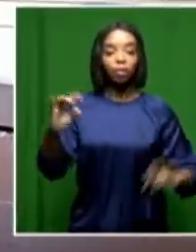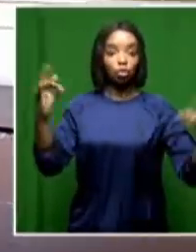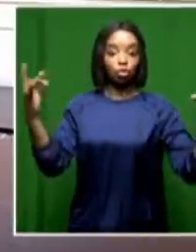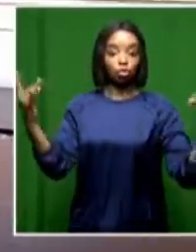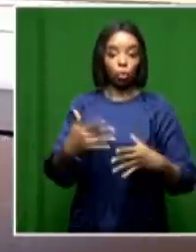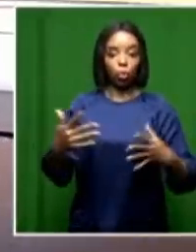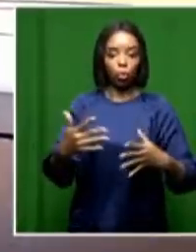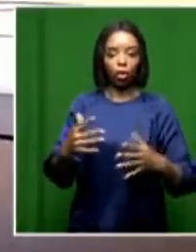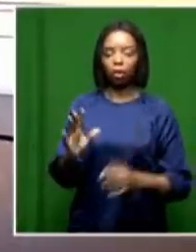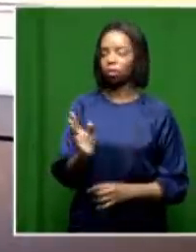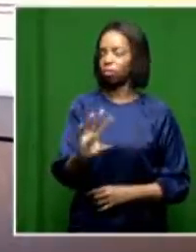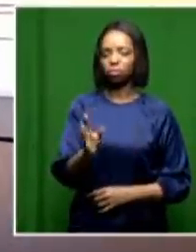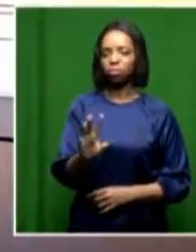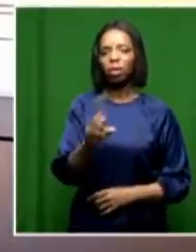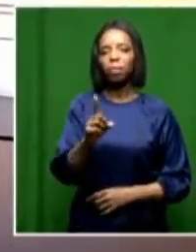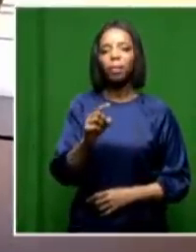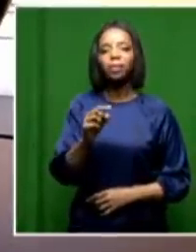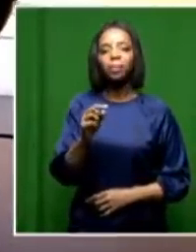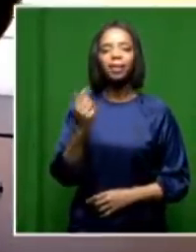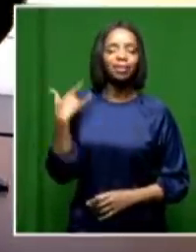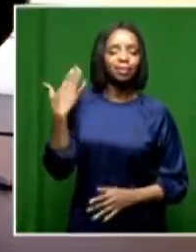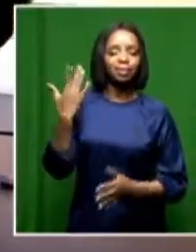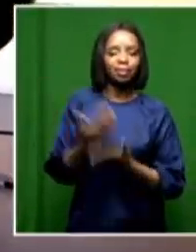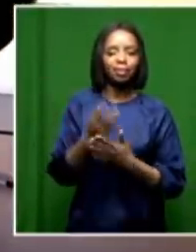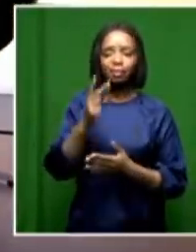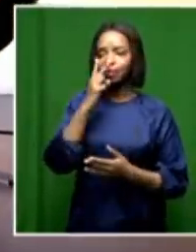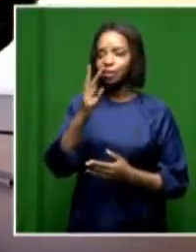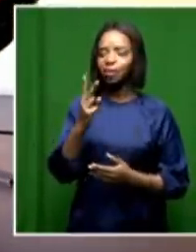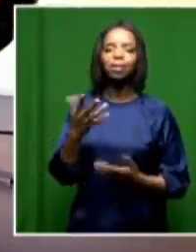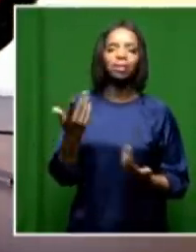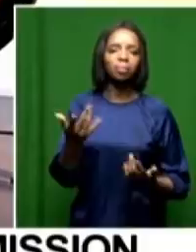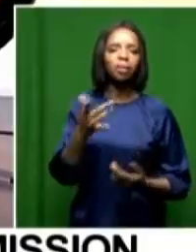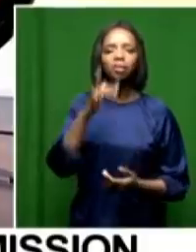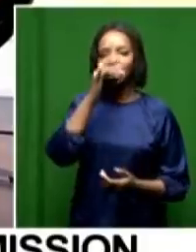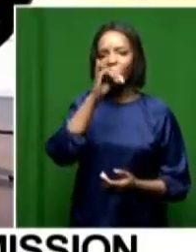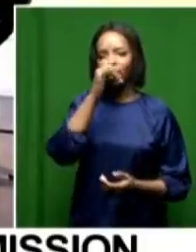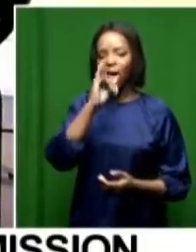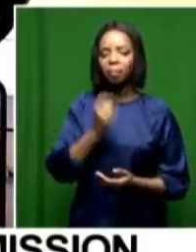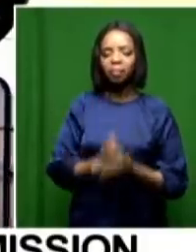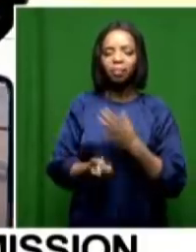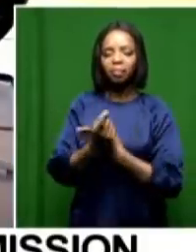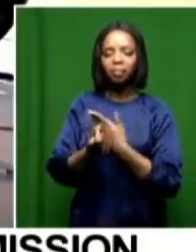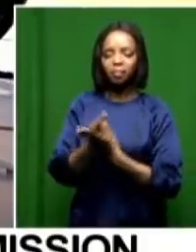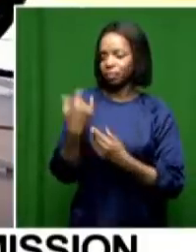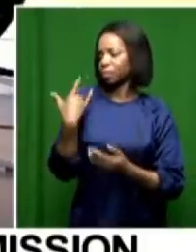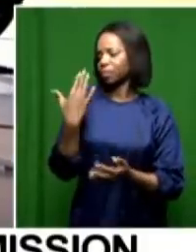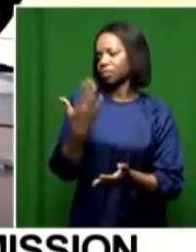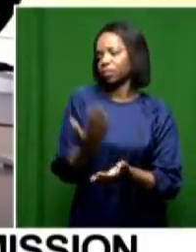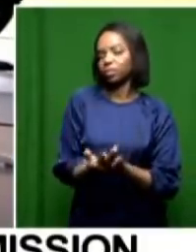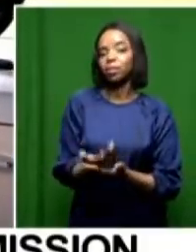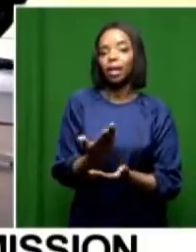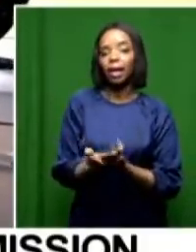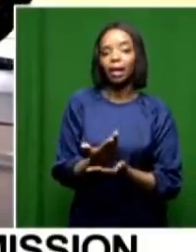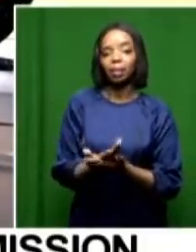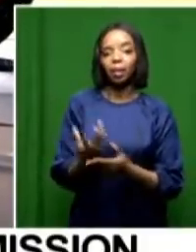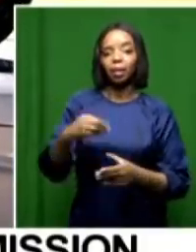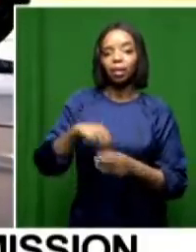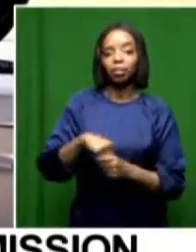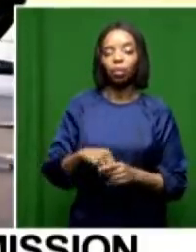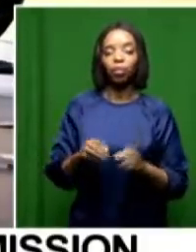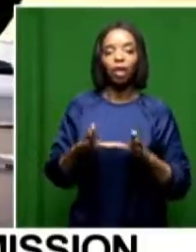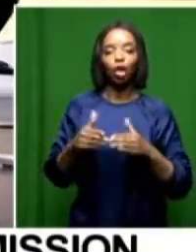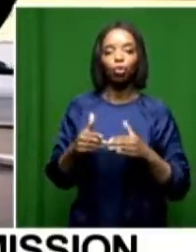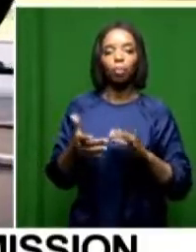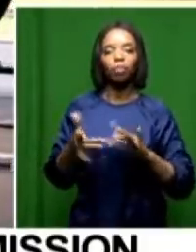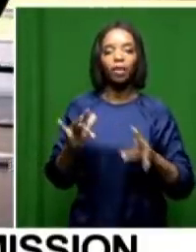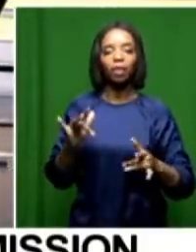long identified as a multinational criminal syndicate in Glencore has been involved in what can only be described in a global network of state